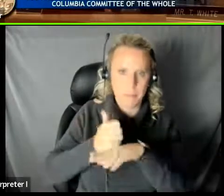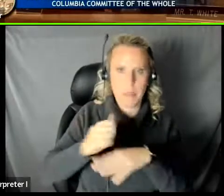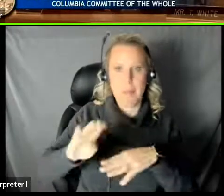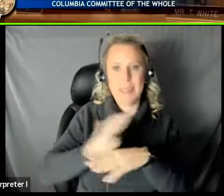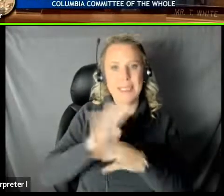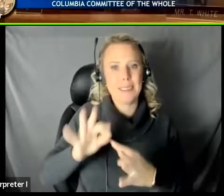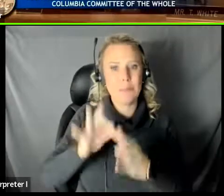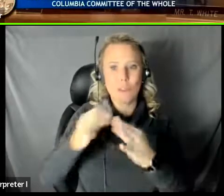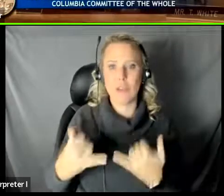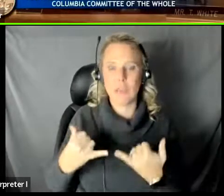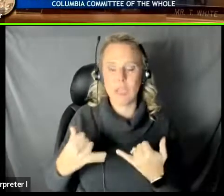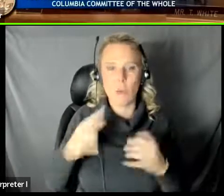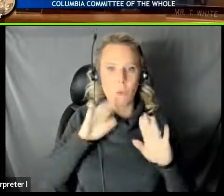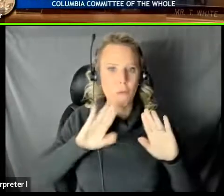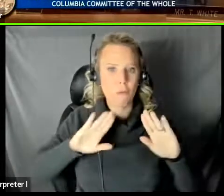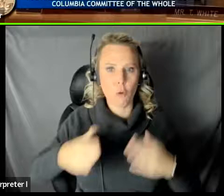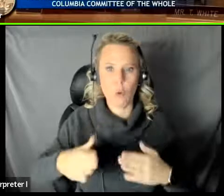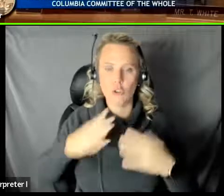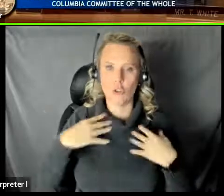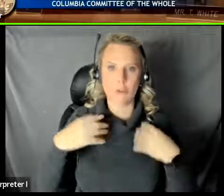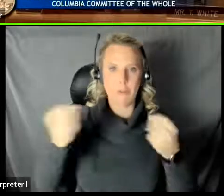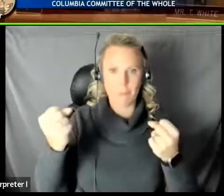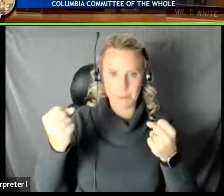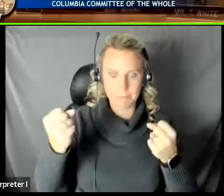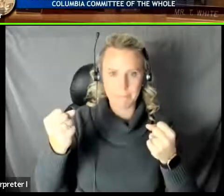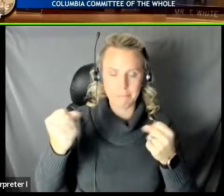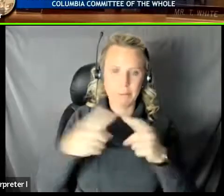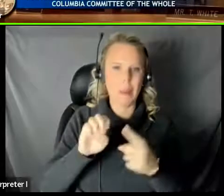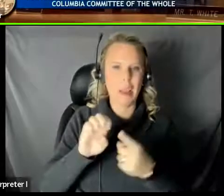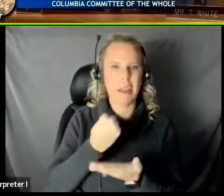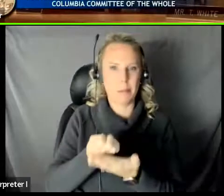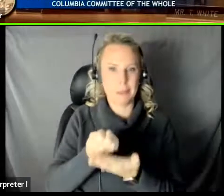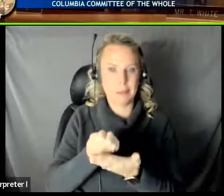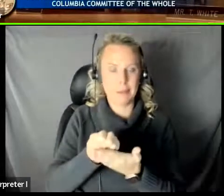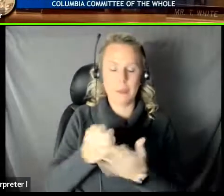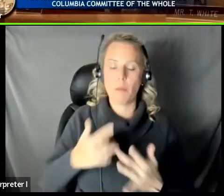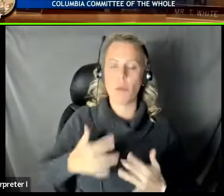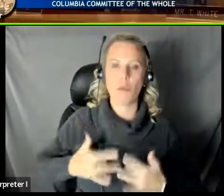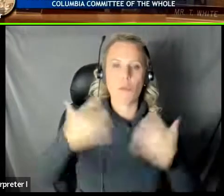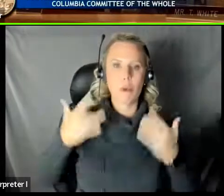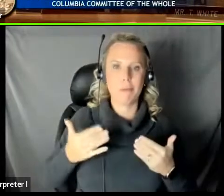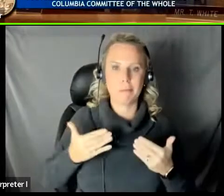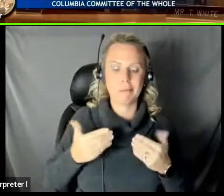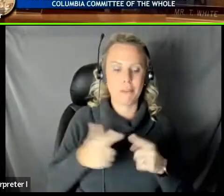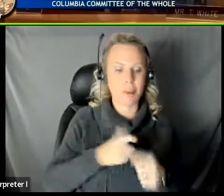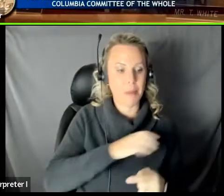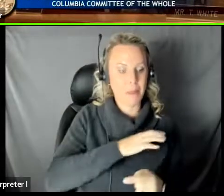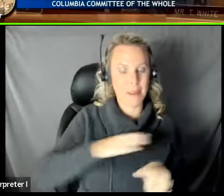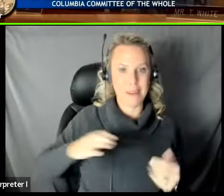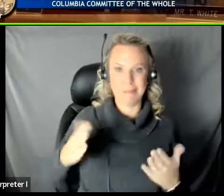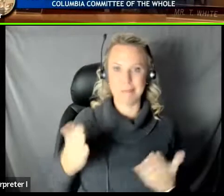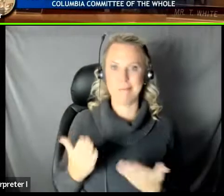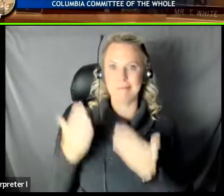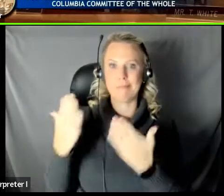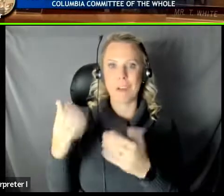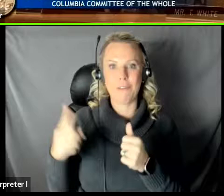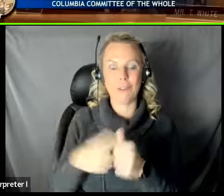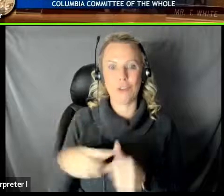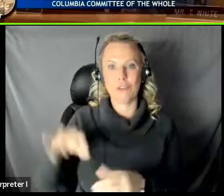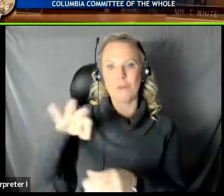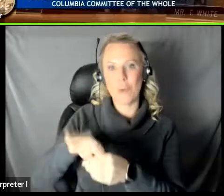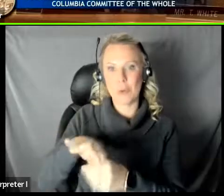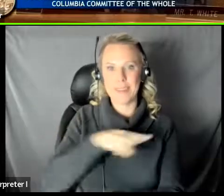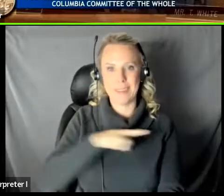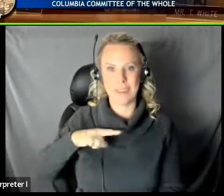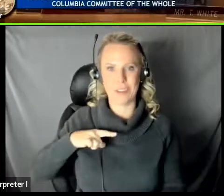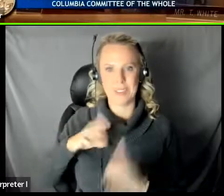especially now as we focus on our recovery. I'm thrilled that we're moving this bill today out of committee and taking the first vote at our